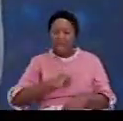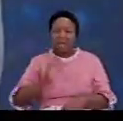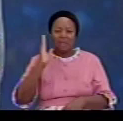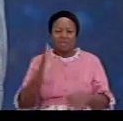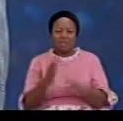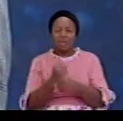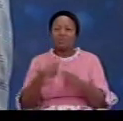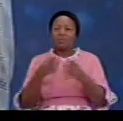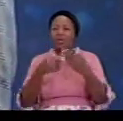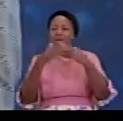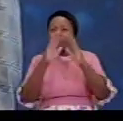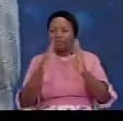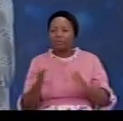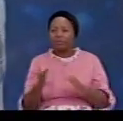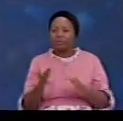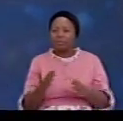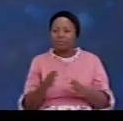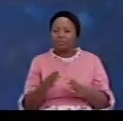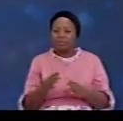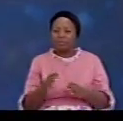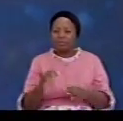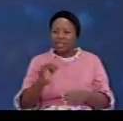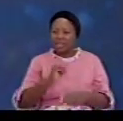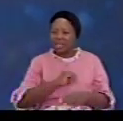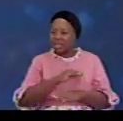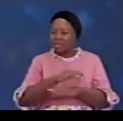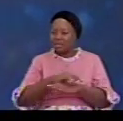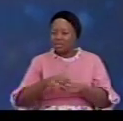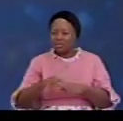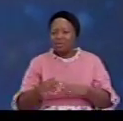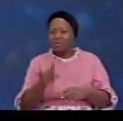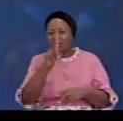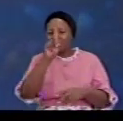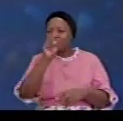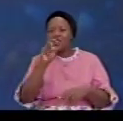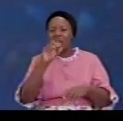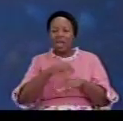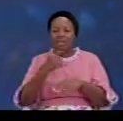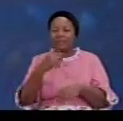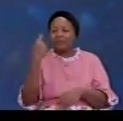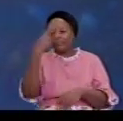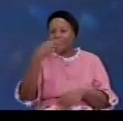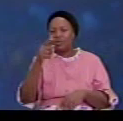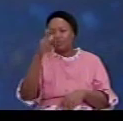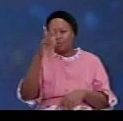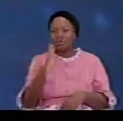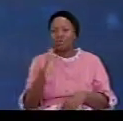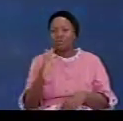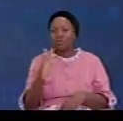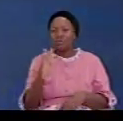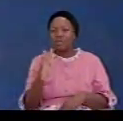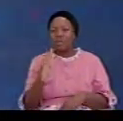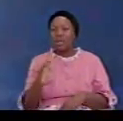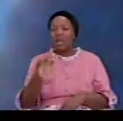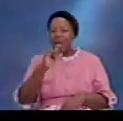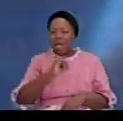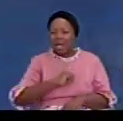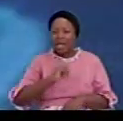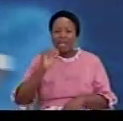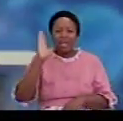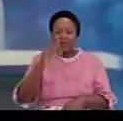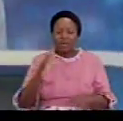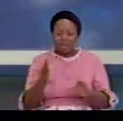to heaven. I don't keep on speaking at the face of God. I will get